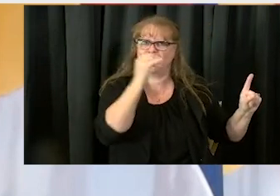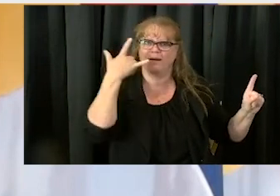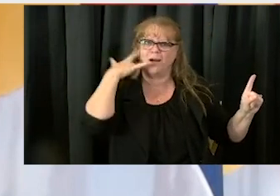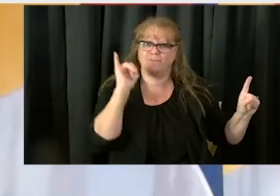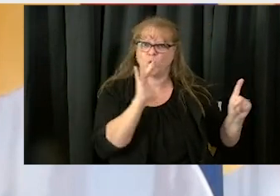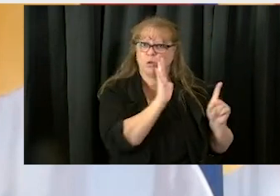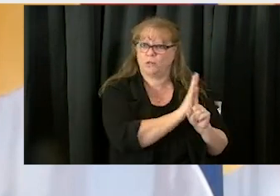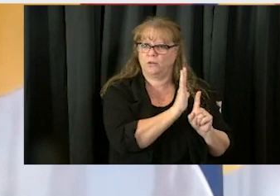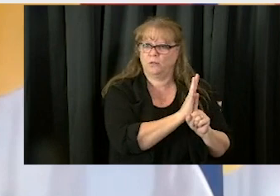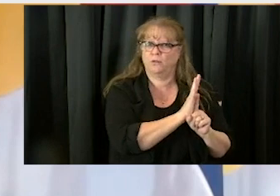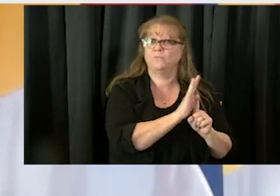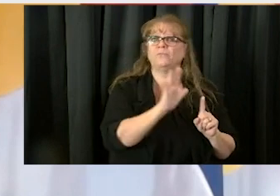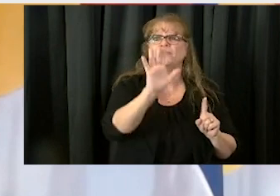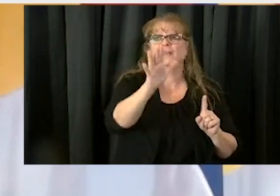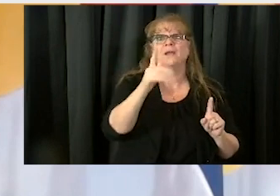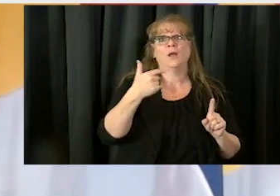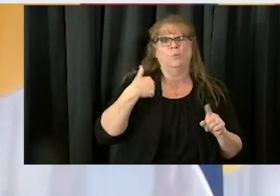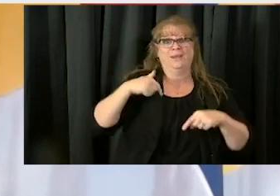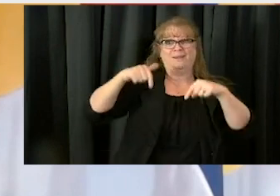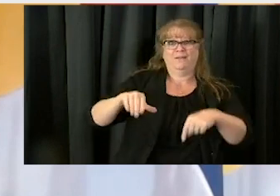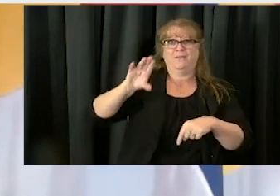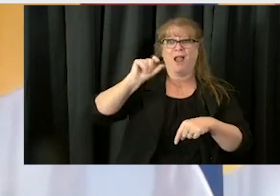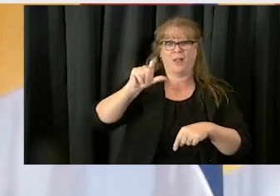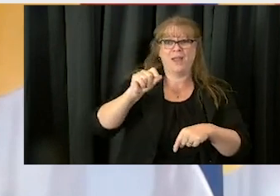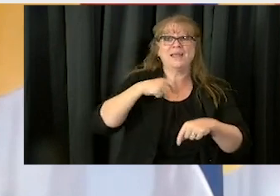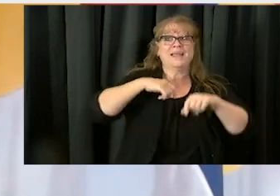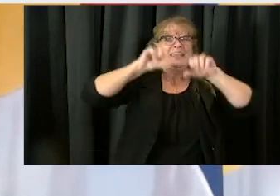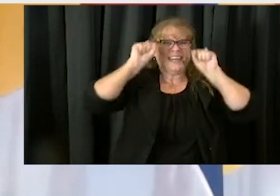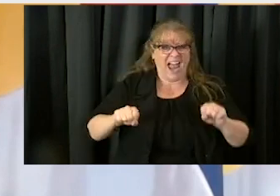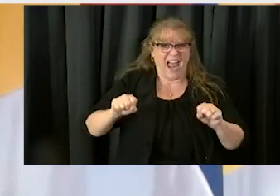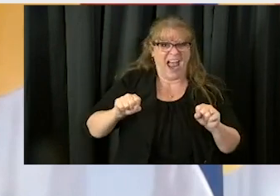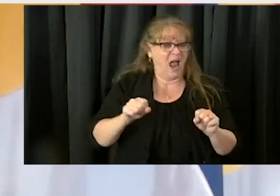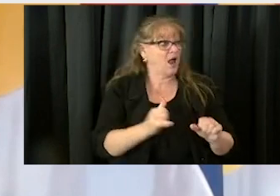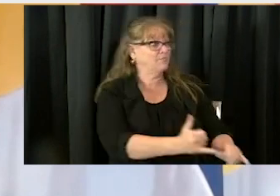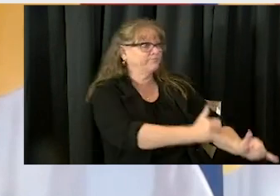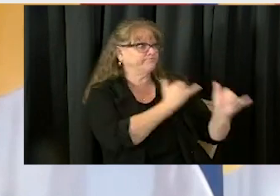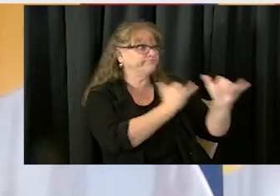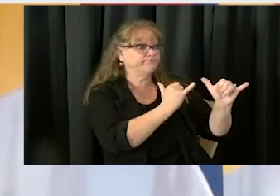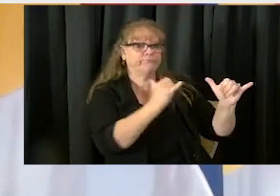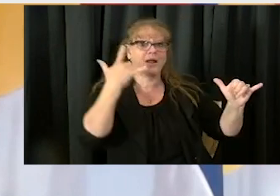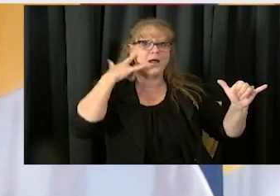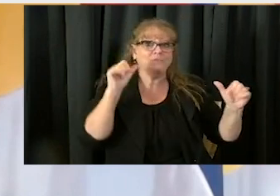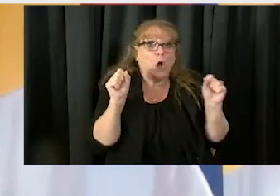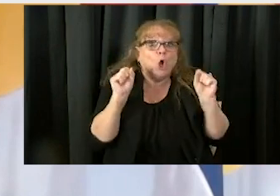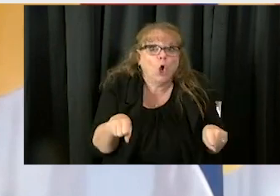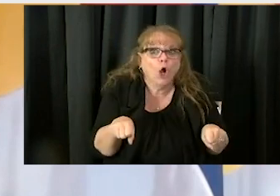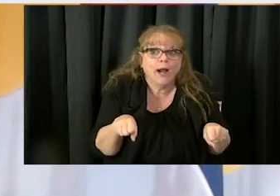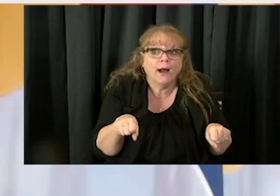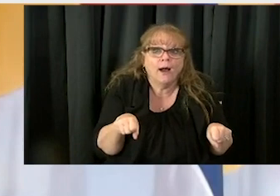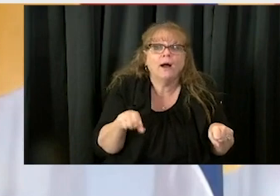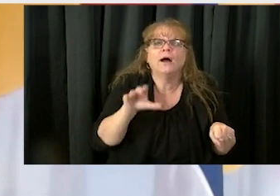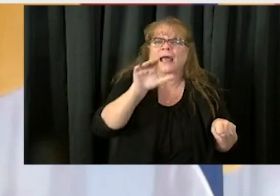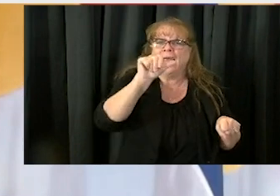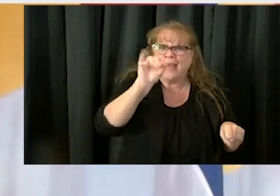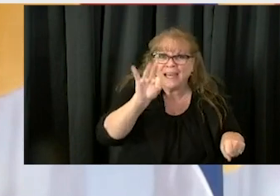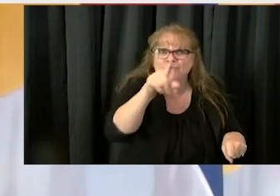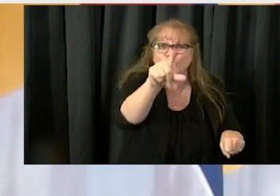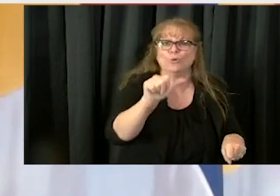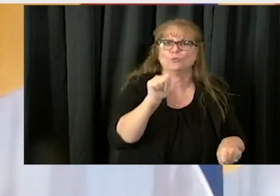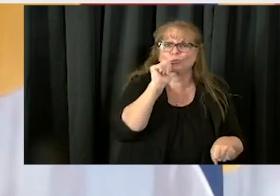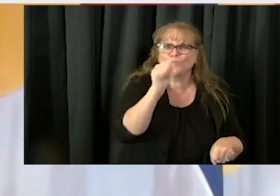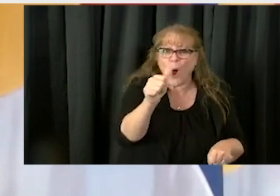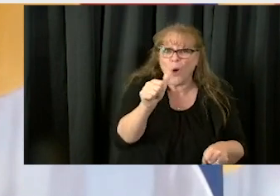socializing with people outside of your household, wear a mask around others, keep a distance of 6 feet. Extremely high viral